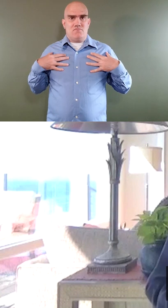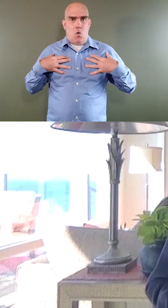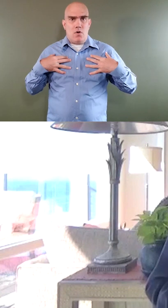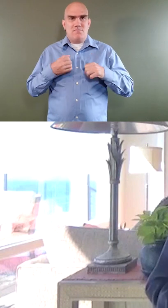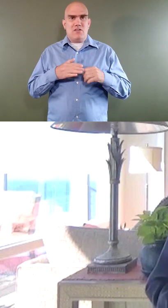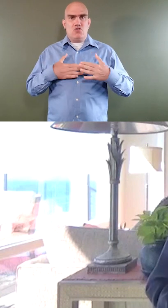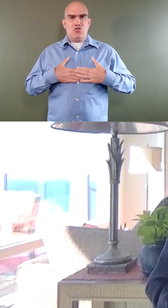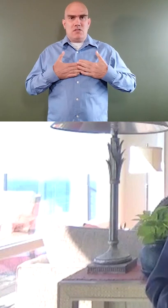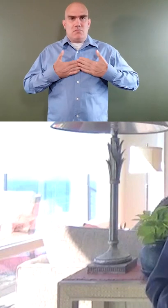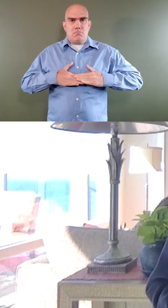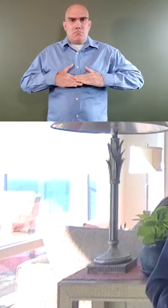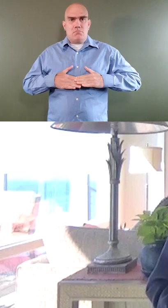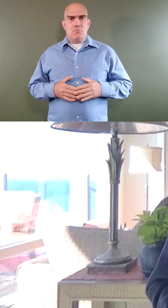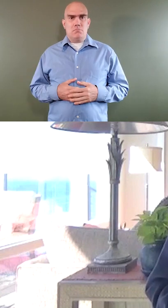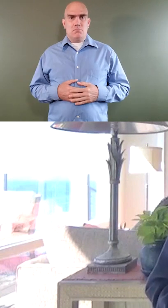chest.